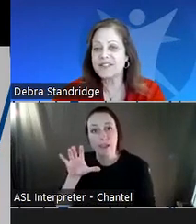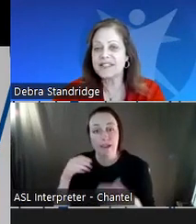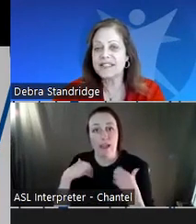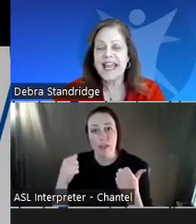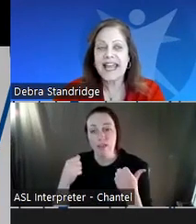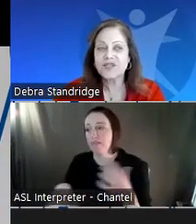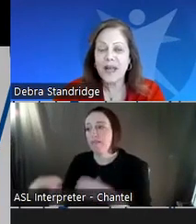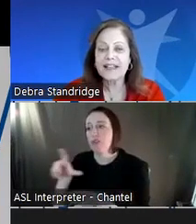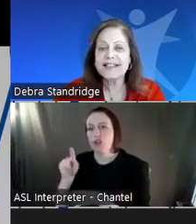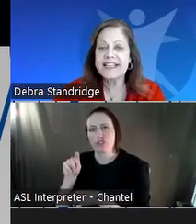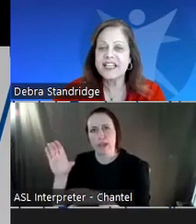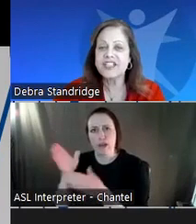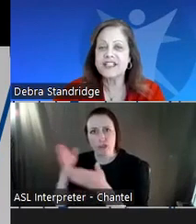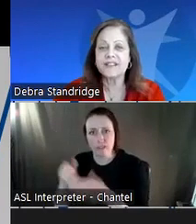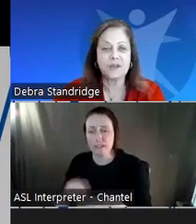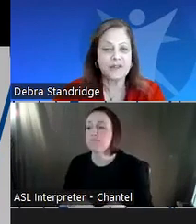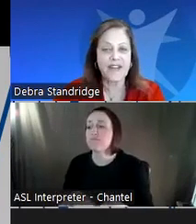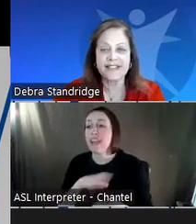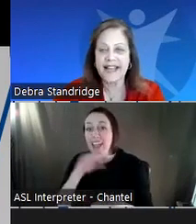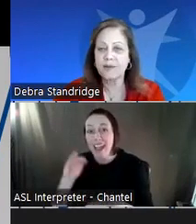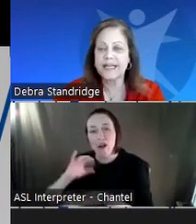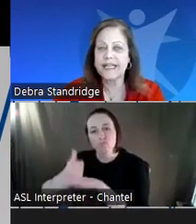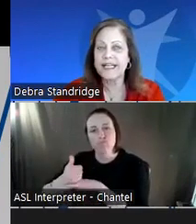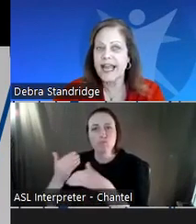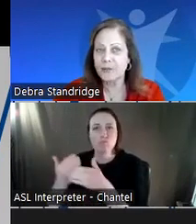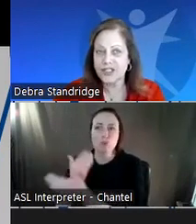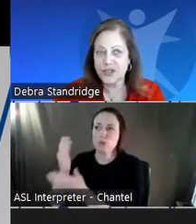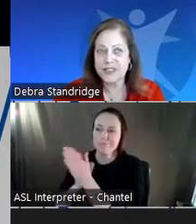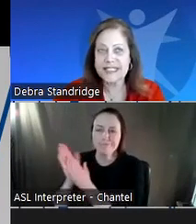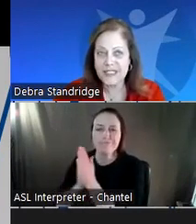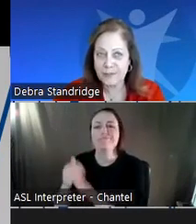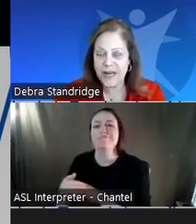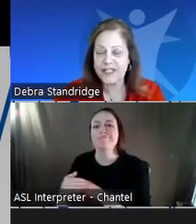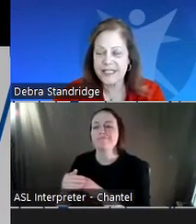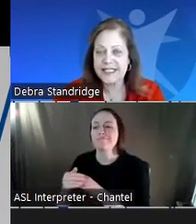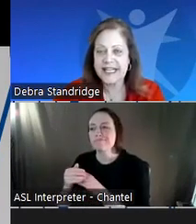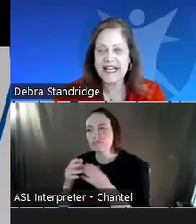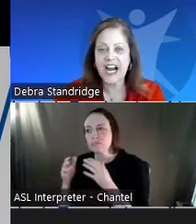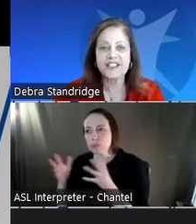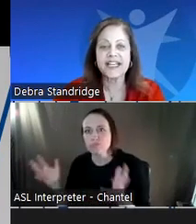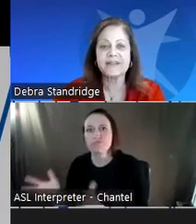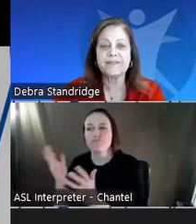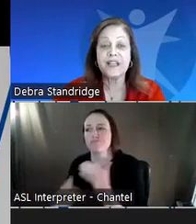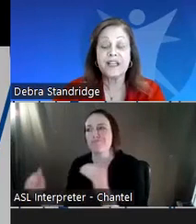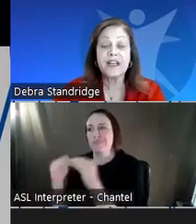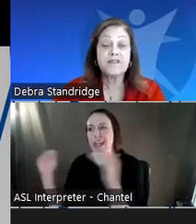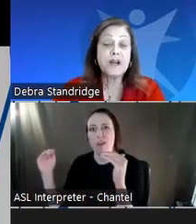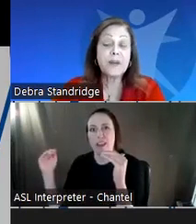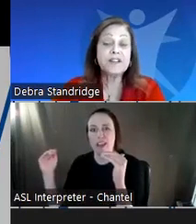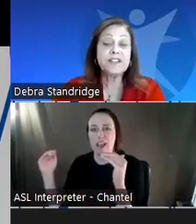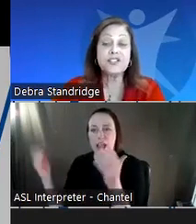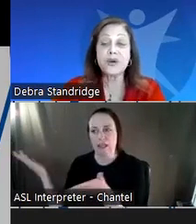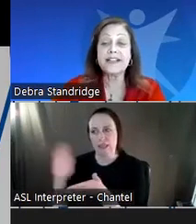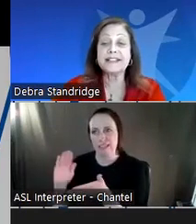care services, as well as initiatives to advance equity and reduce disparities in our state. For